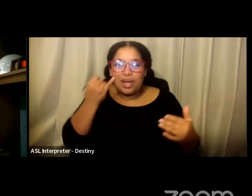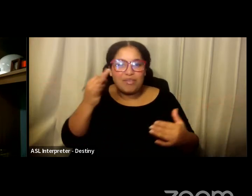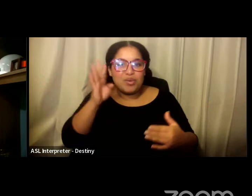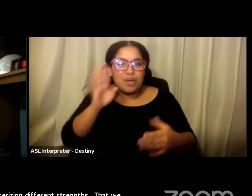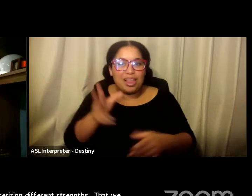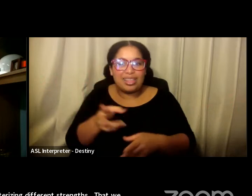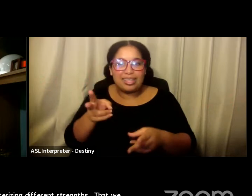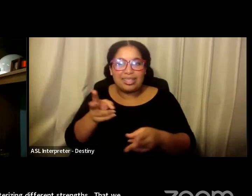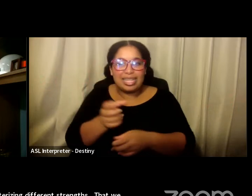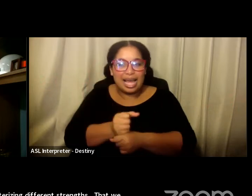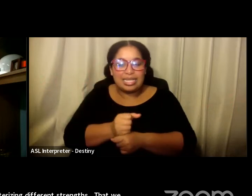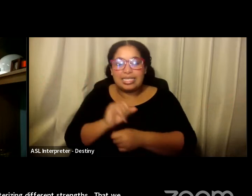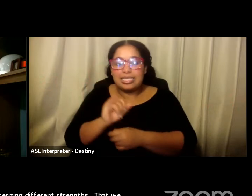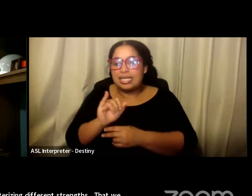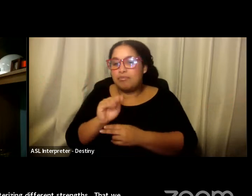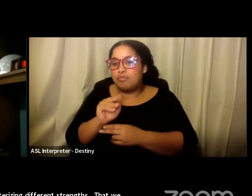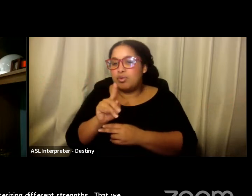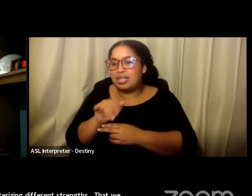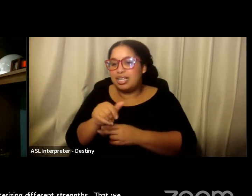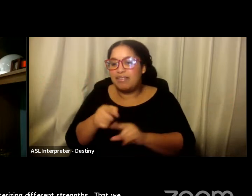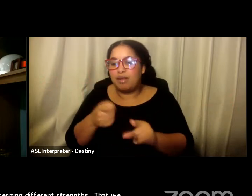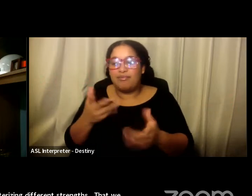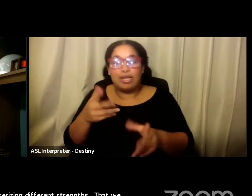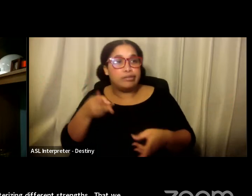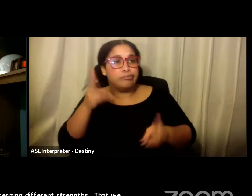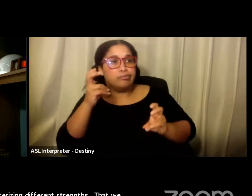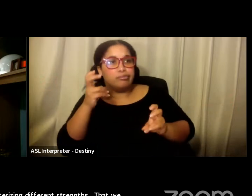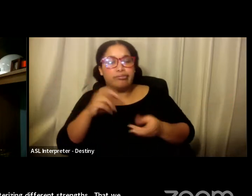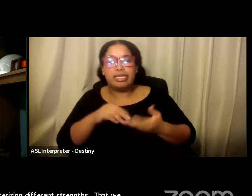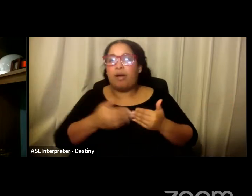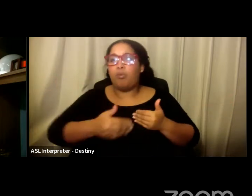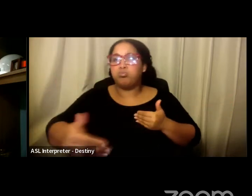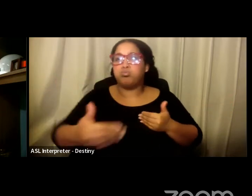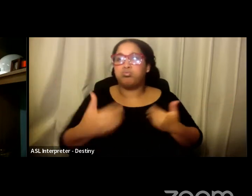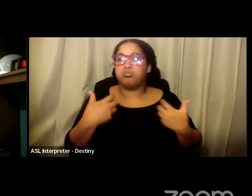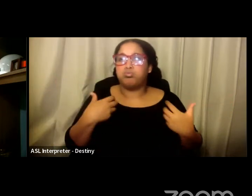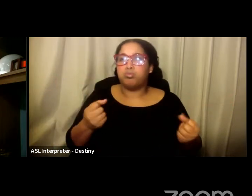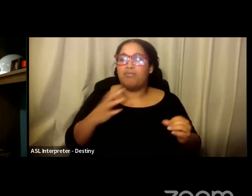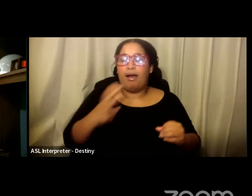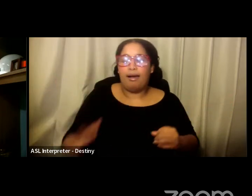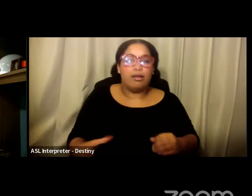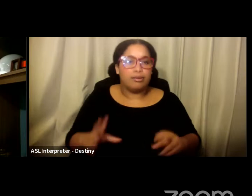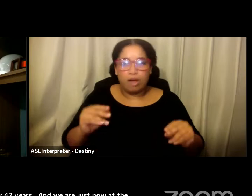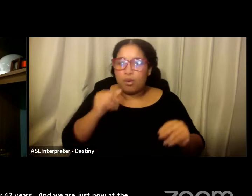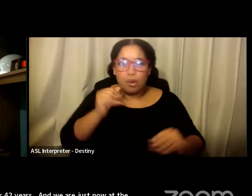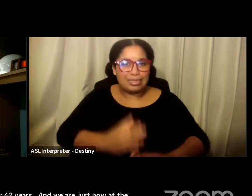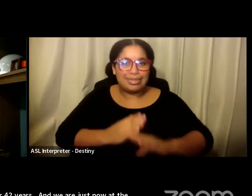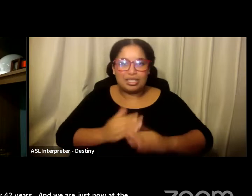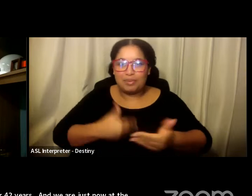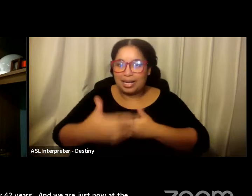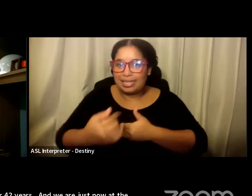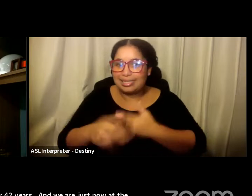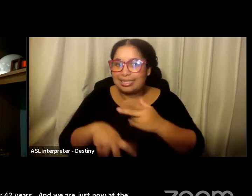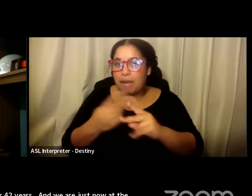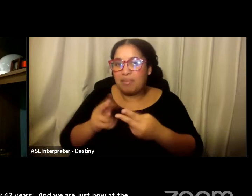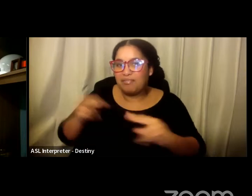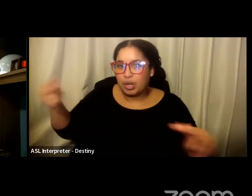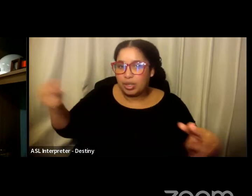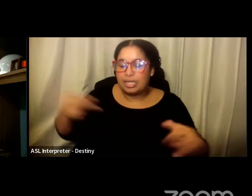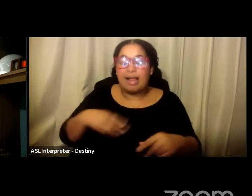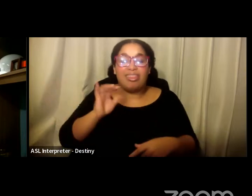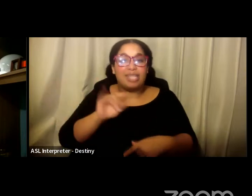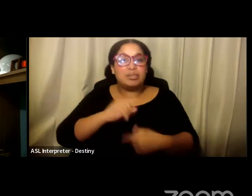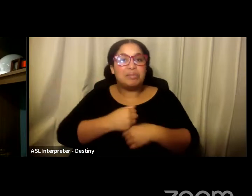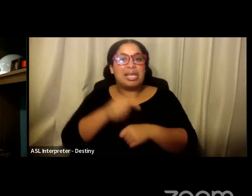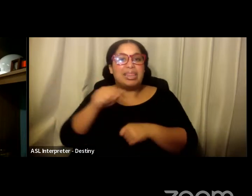get immunity from being infected that will protect you against the next variant that's coming. And that's what's making this